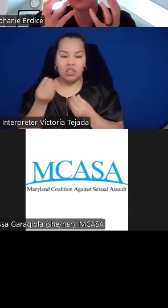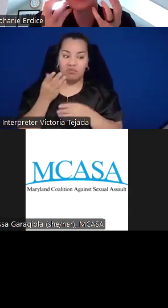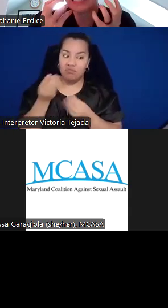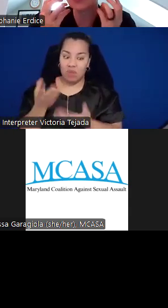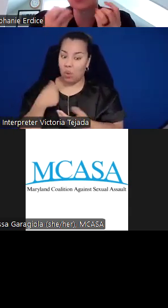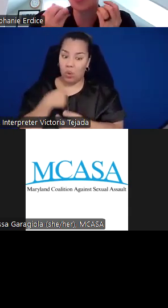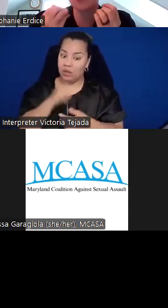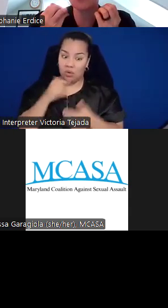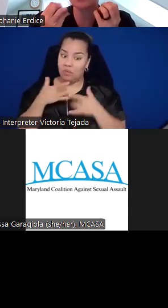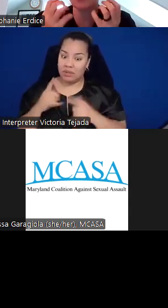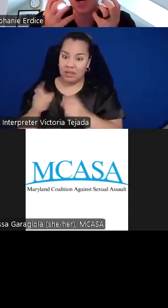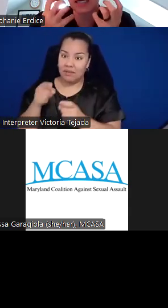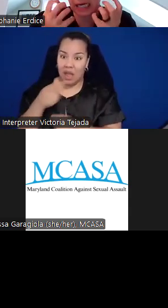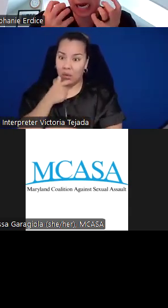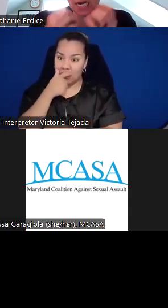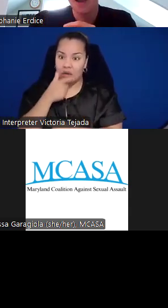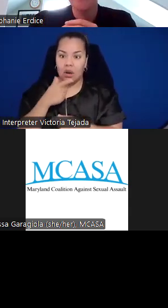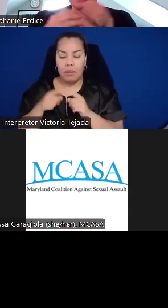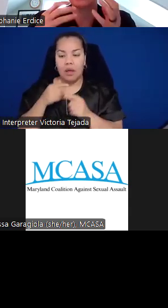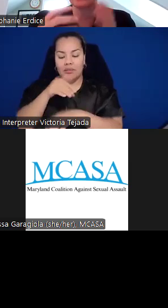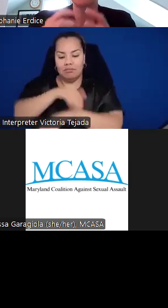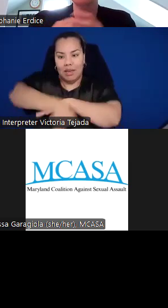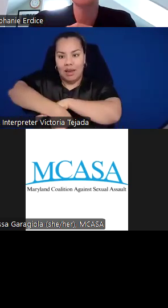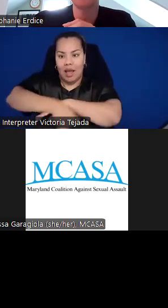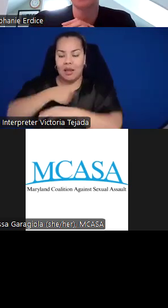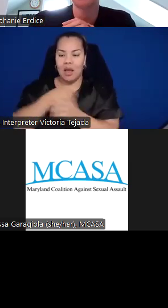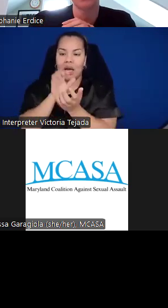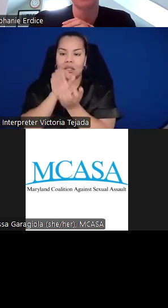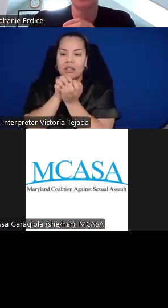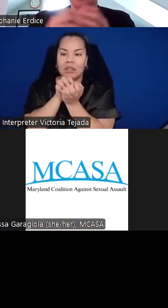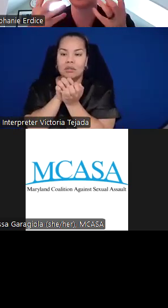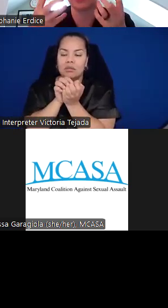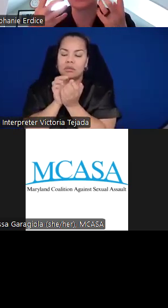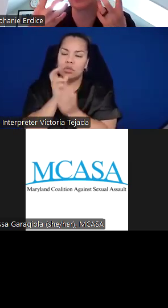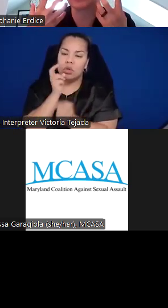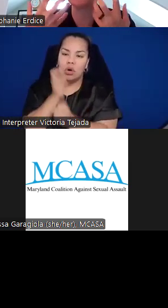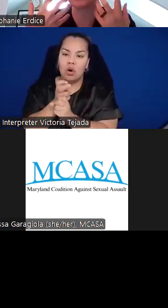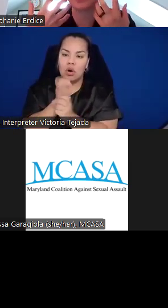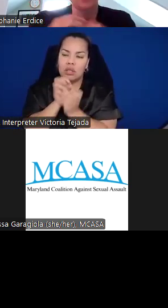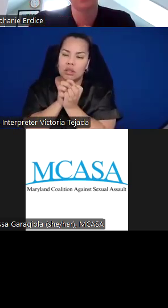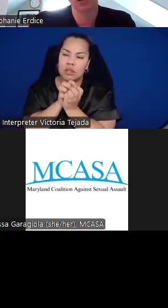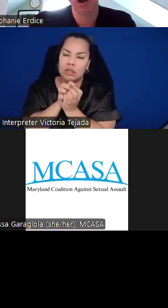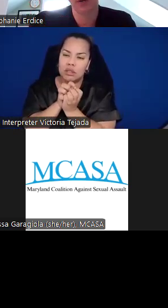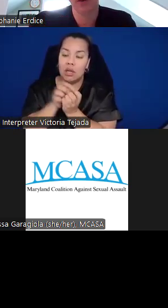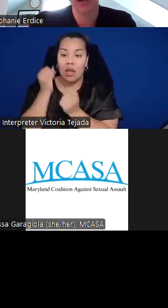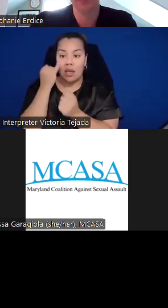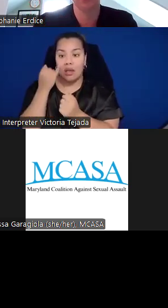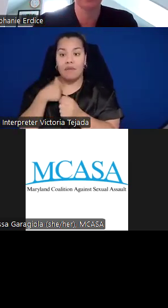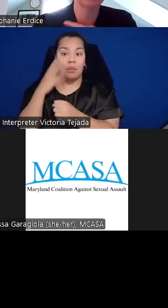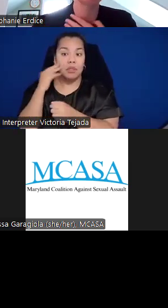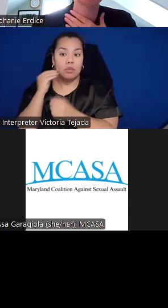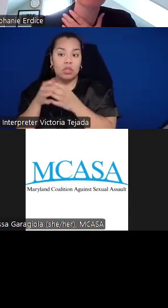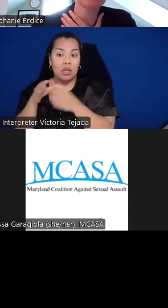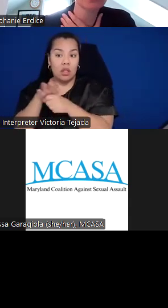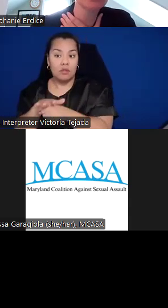But I clenched my teeth so hard at night. And I know that if I'm experiencing a lot of stress, I can really feel that in my jaw when I wake up